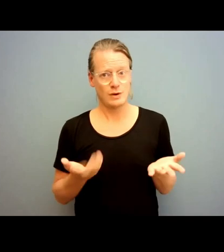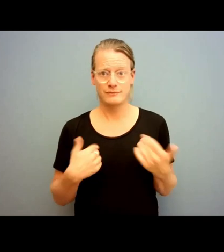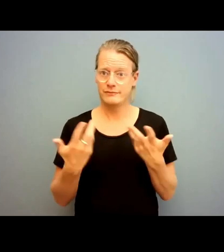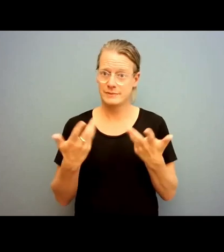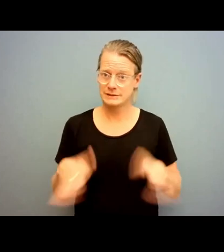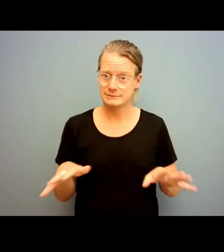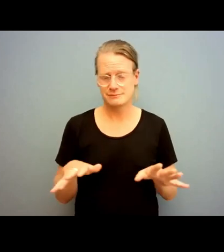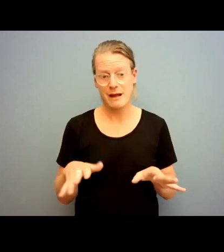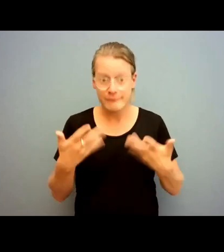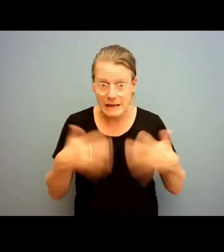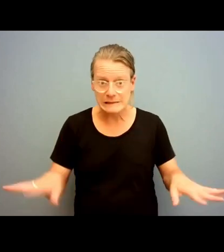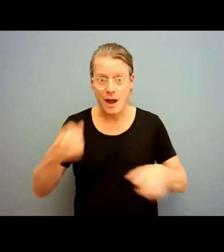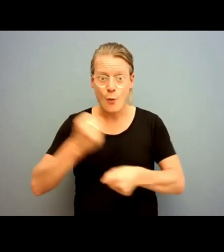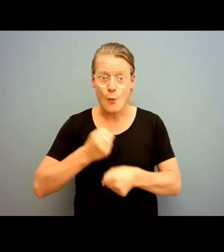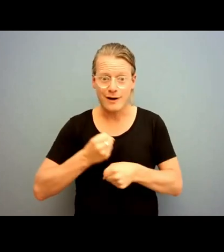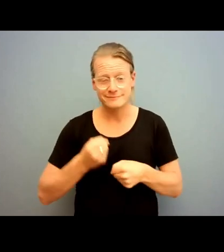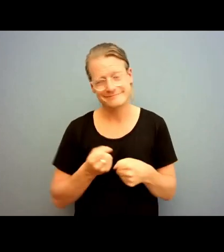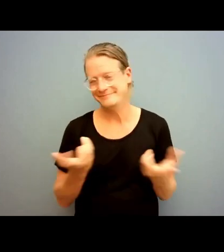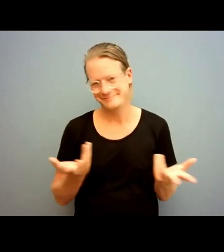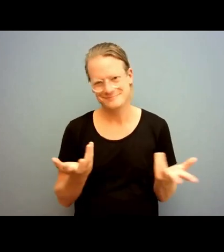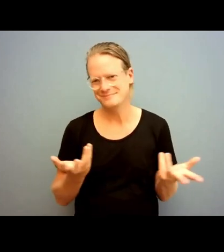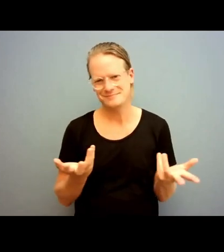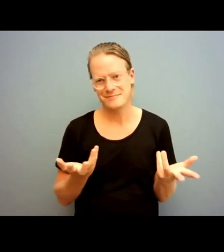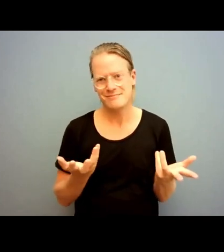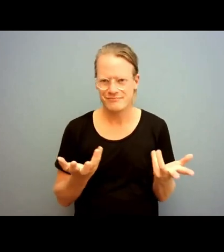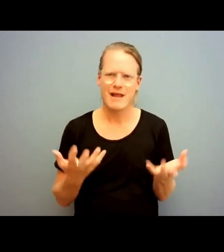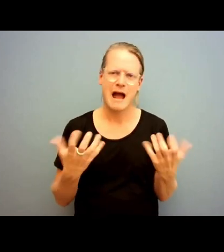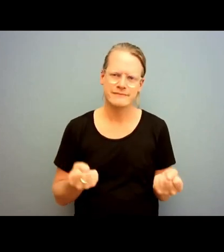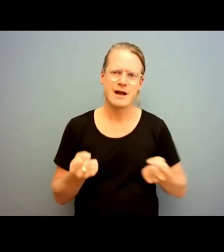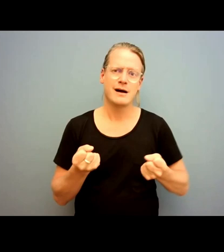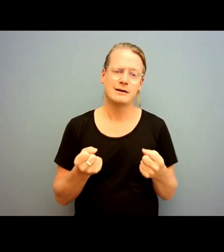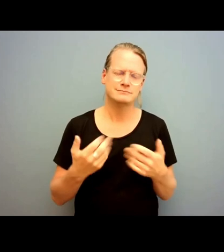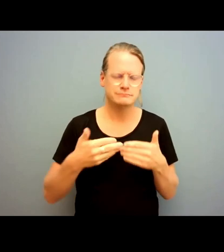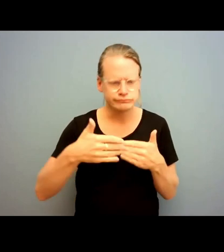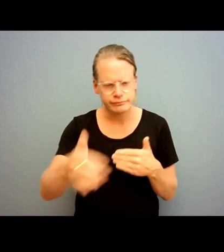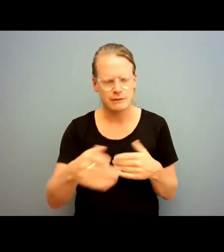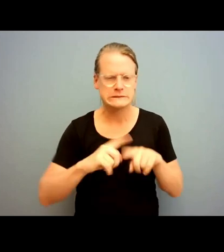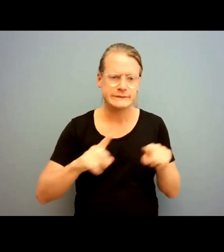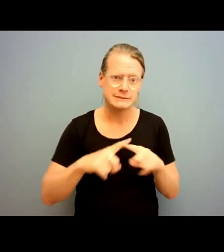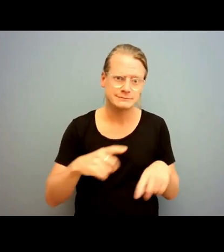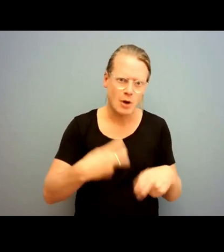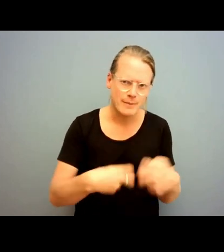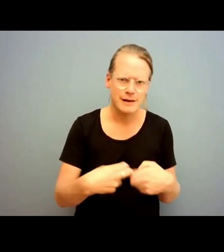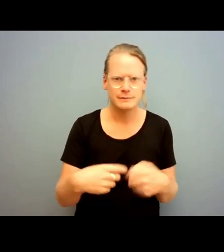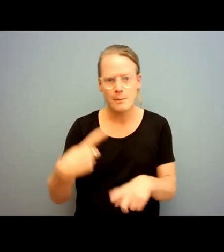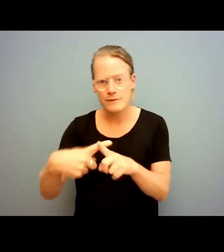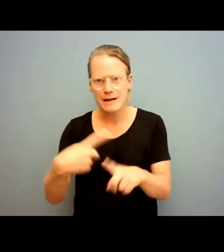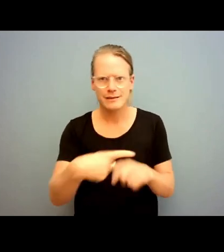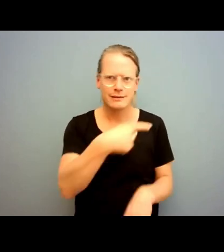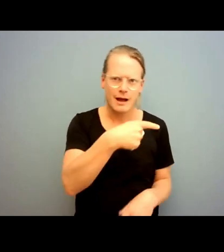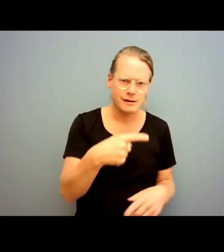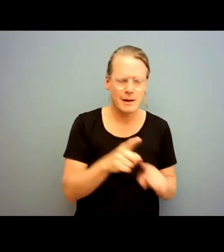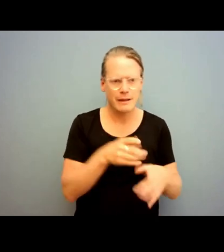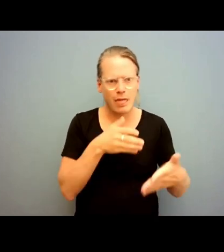about challenges. We have heard the voices of human rights mechanisms,